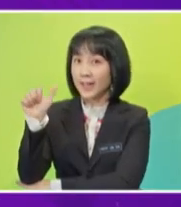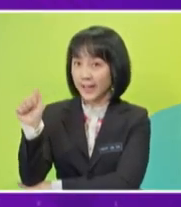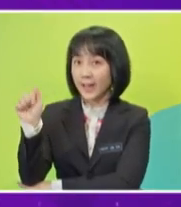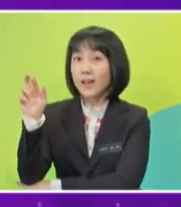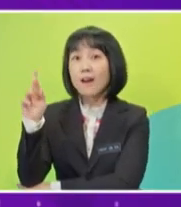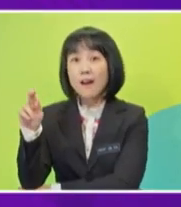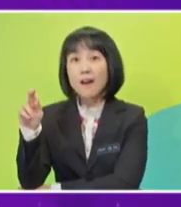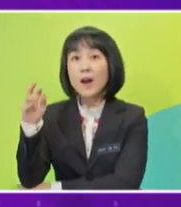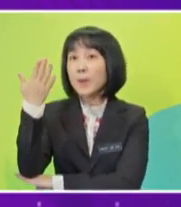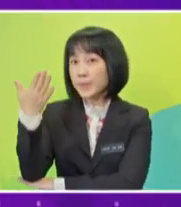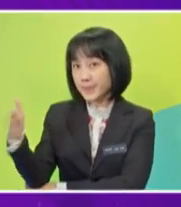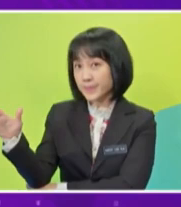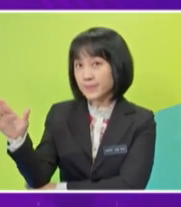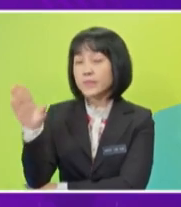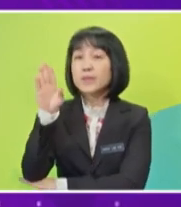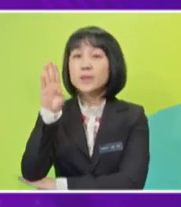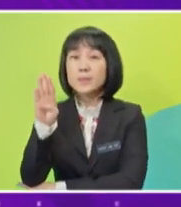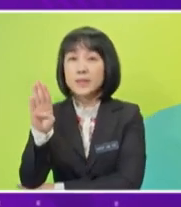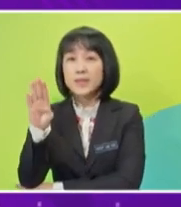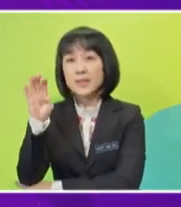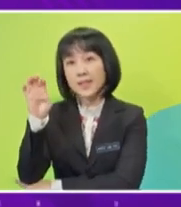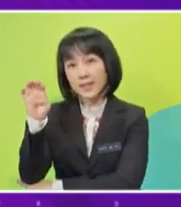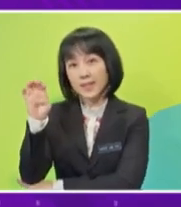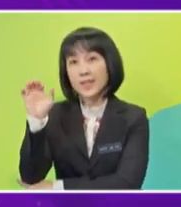P-O-L-A-R, polar, and bear,